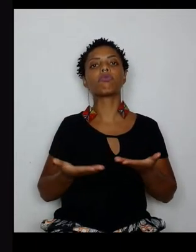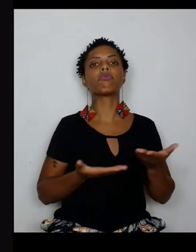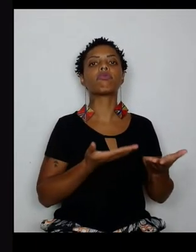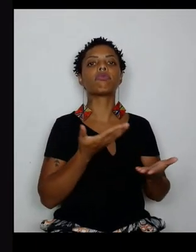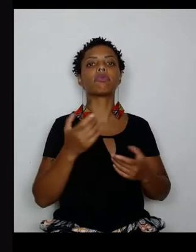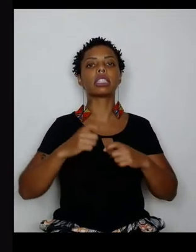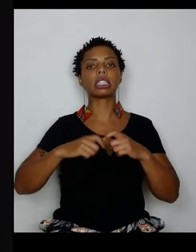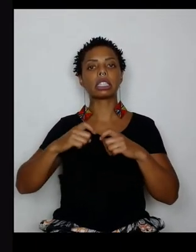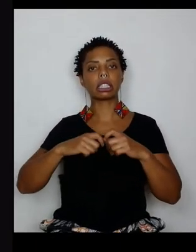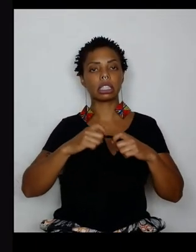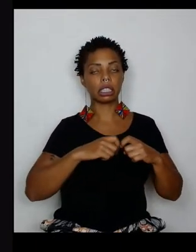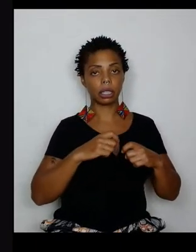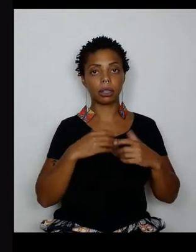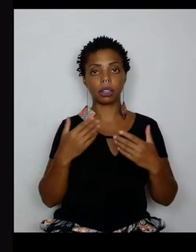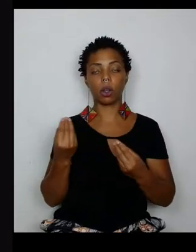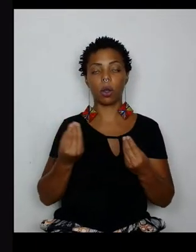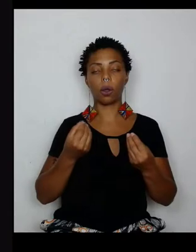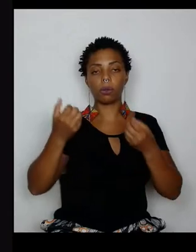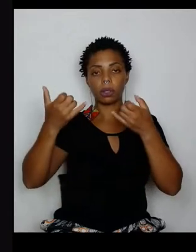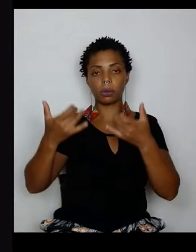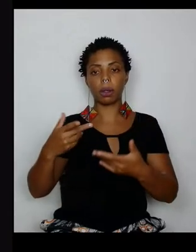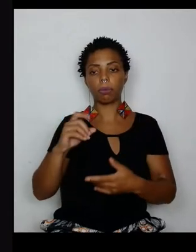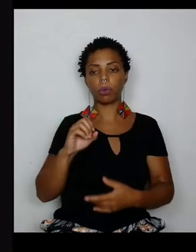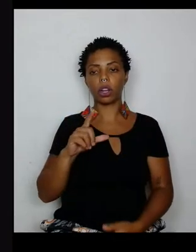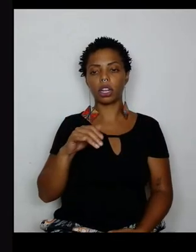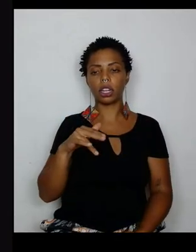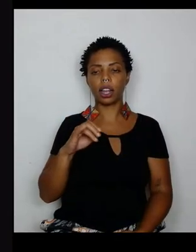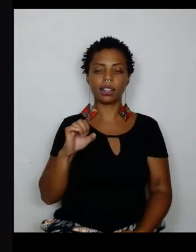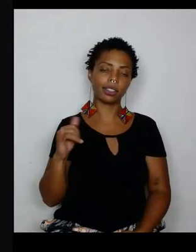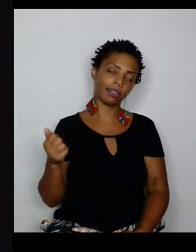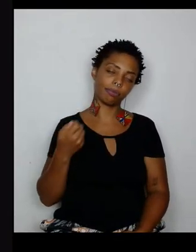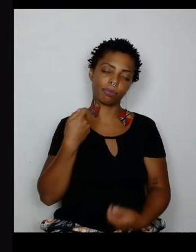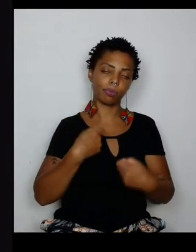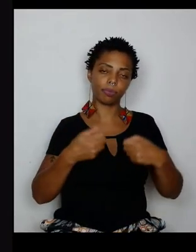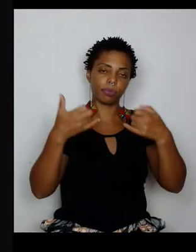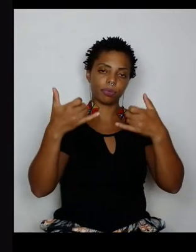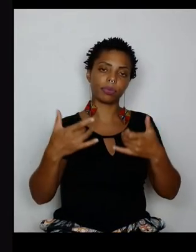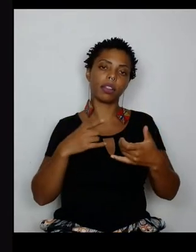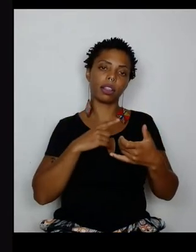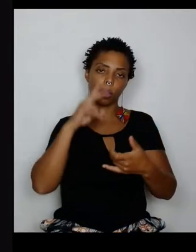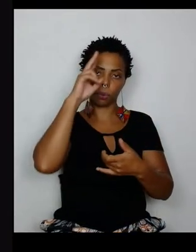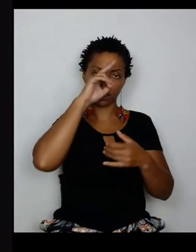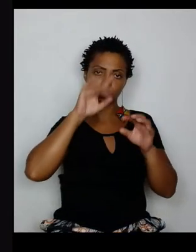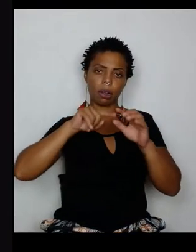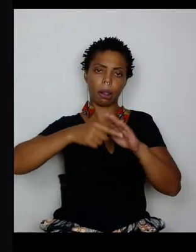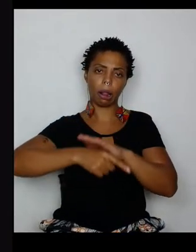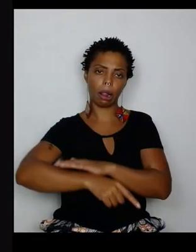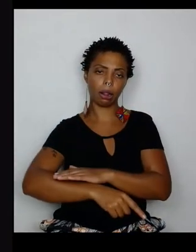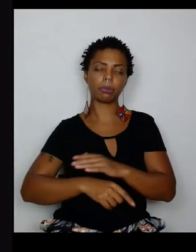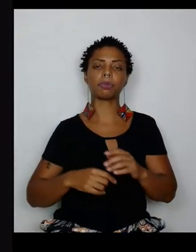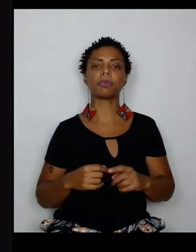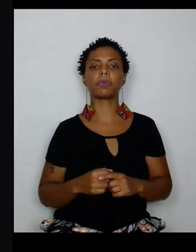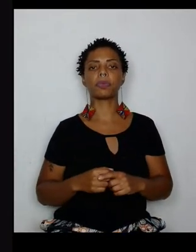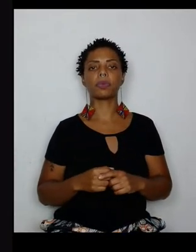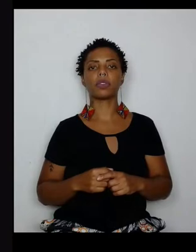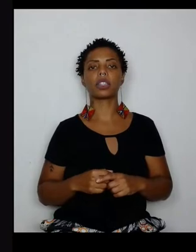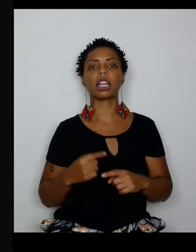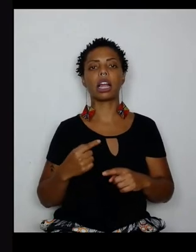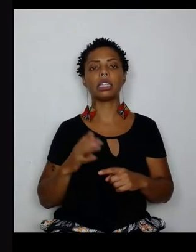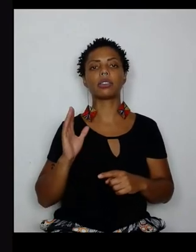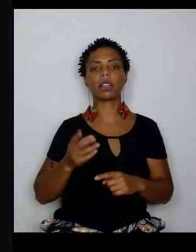has needless to say a long history it was early employed in french colonial propaganda and